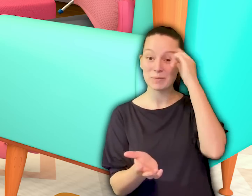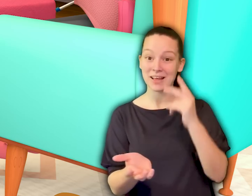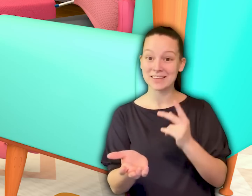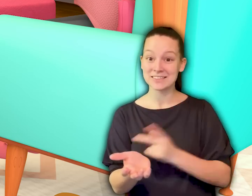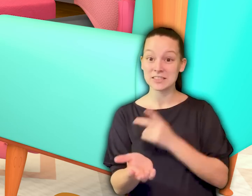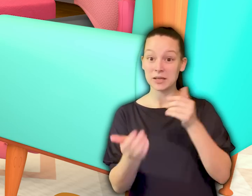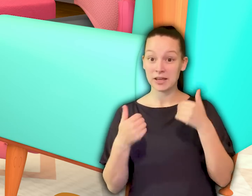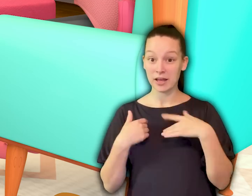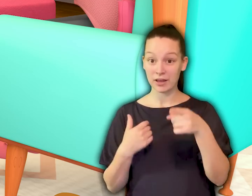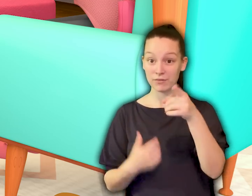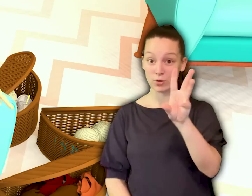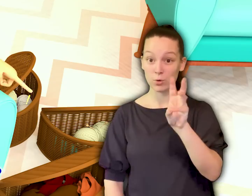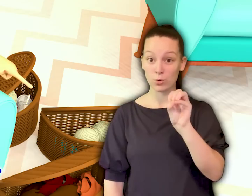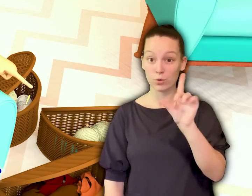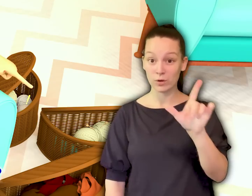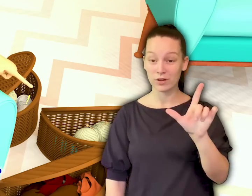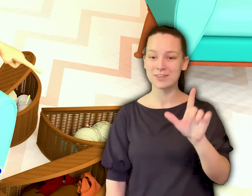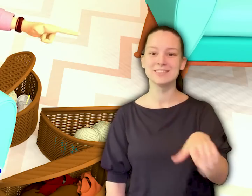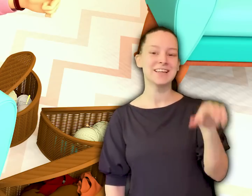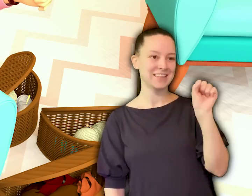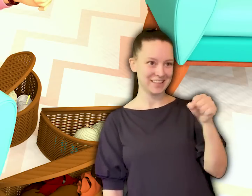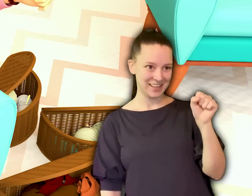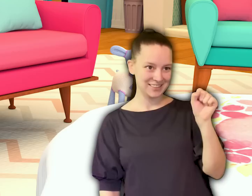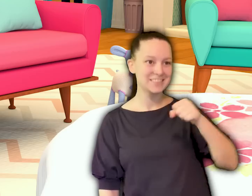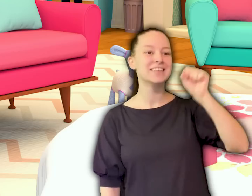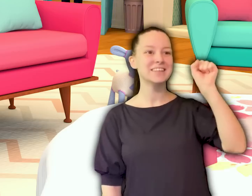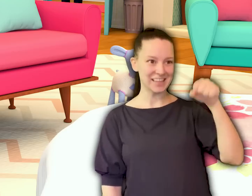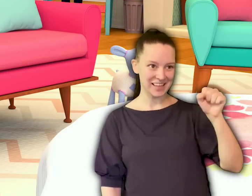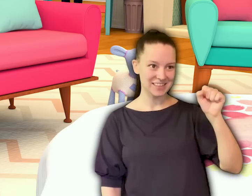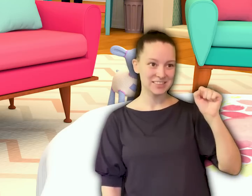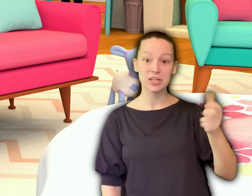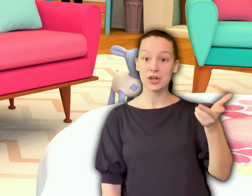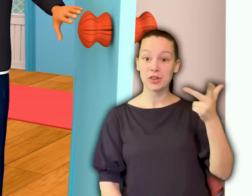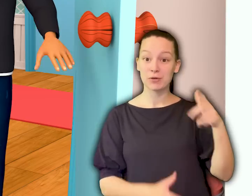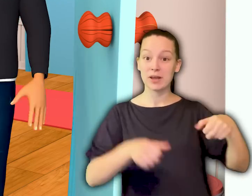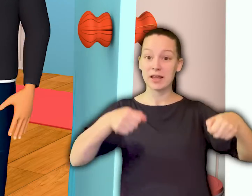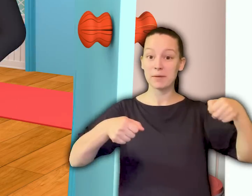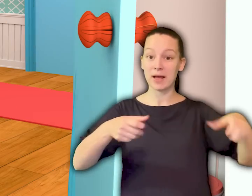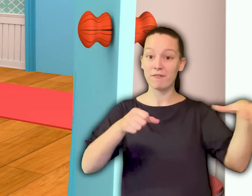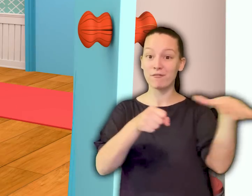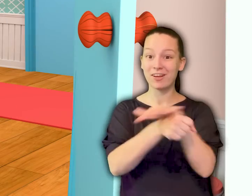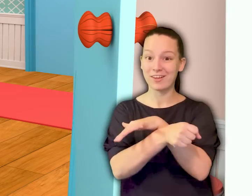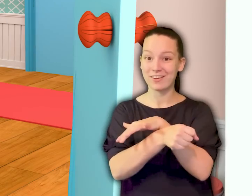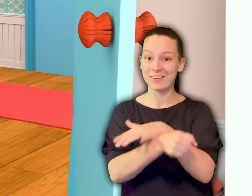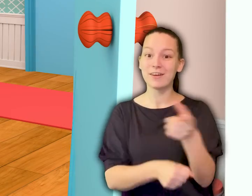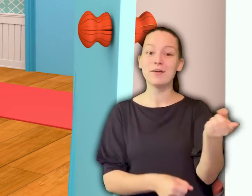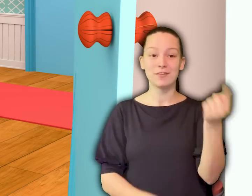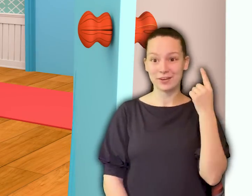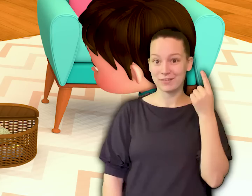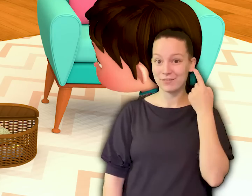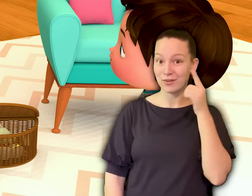baa black sheep have you any wall yes sir yes sir three bags